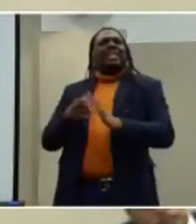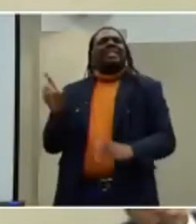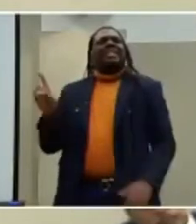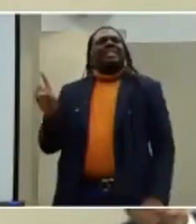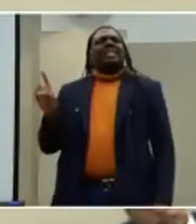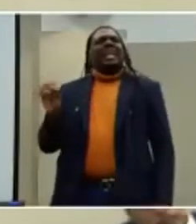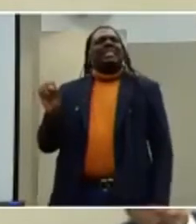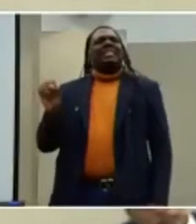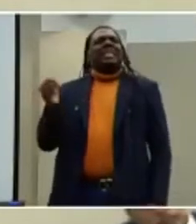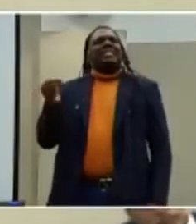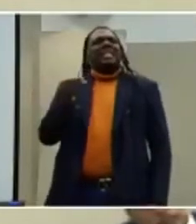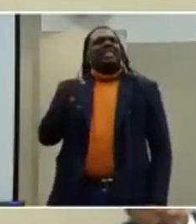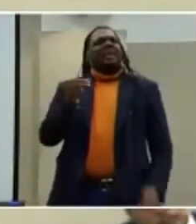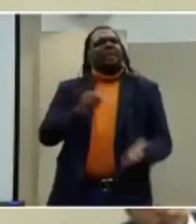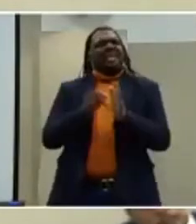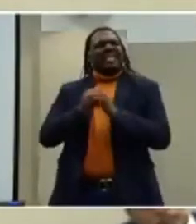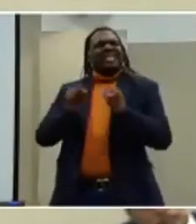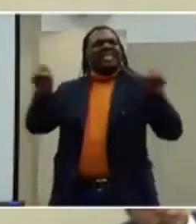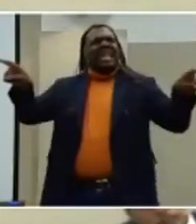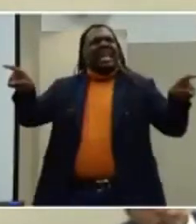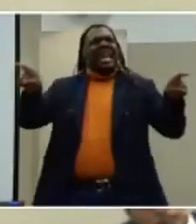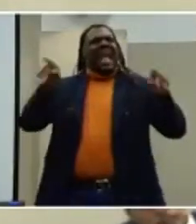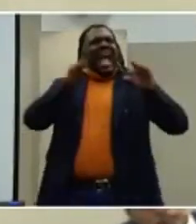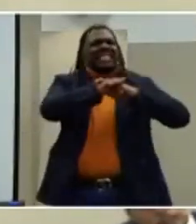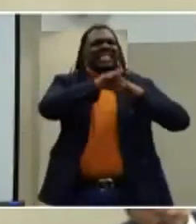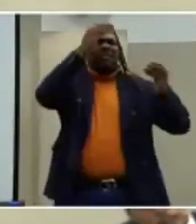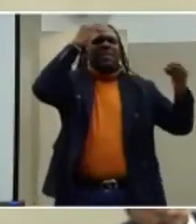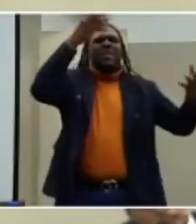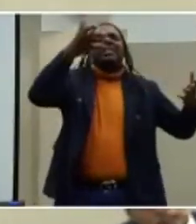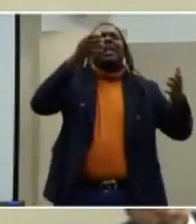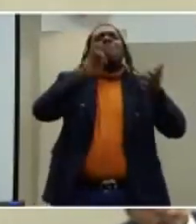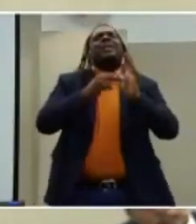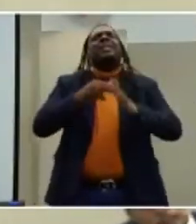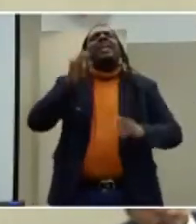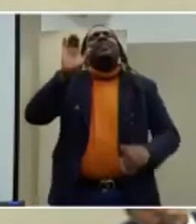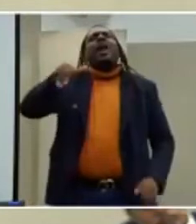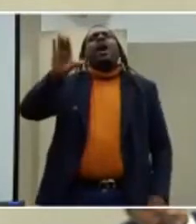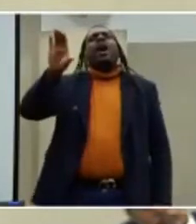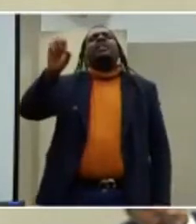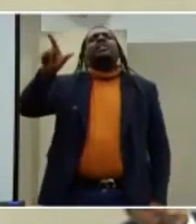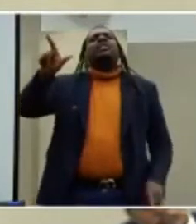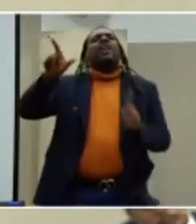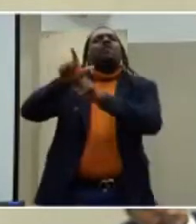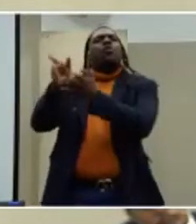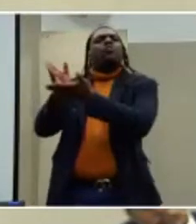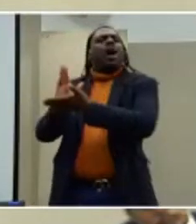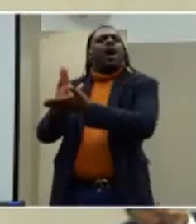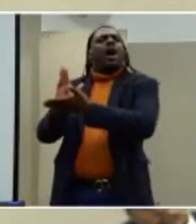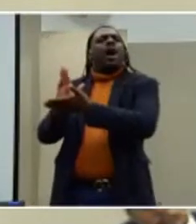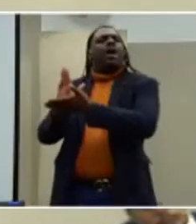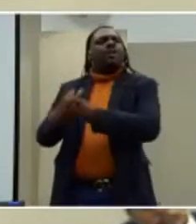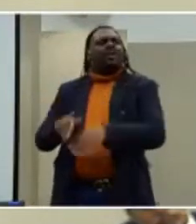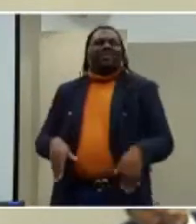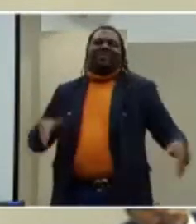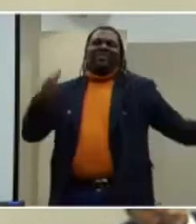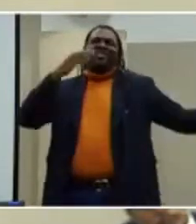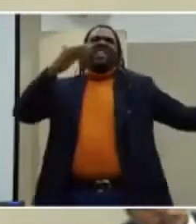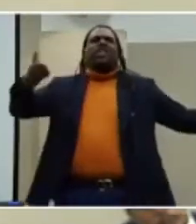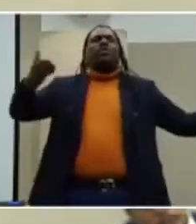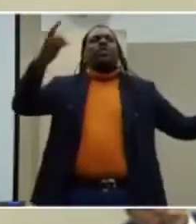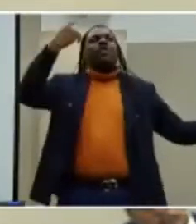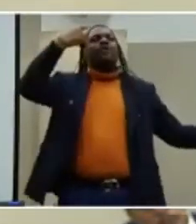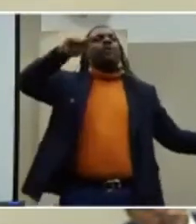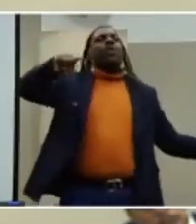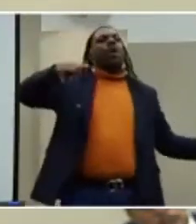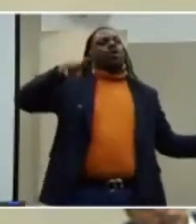DHS means to send. Access to information is a civil right, and it should never be a bridge due to disability. Thank you for your past